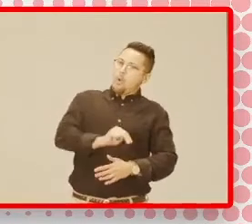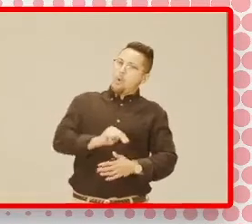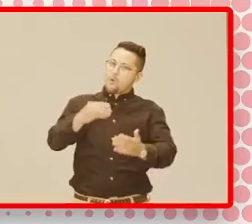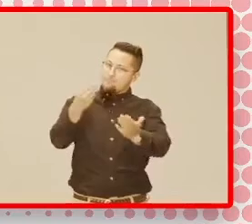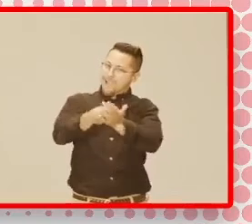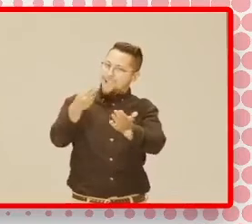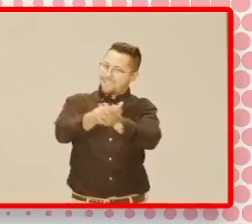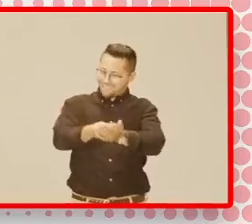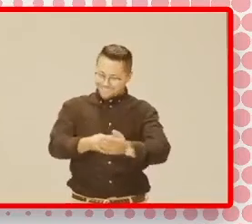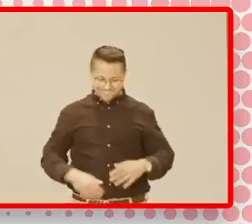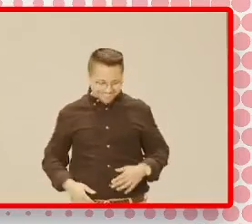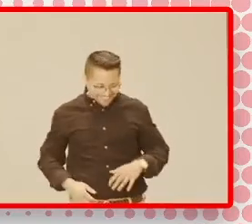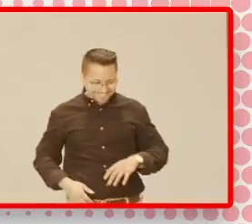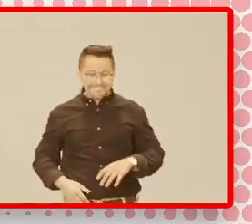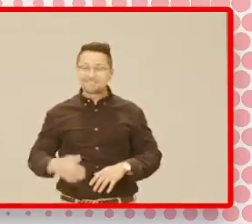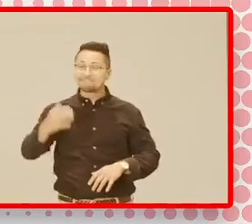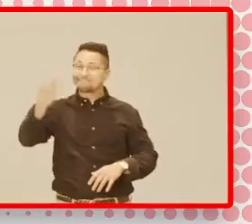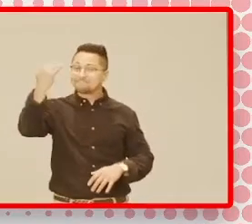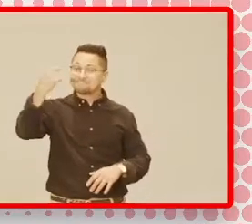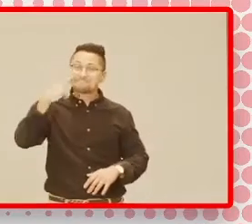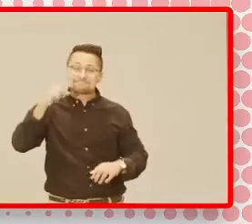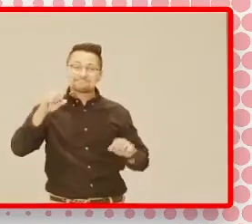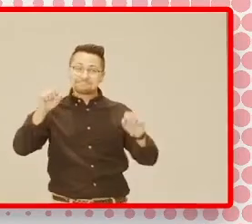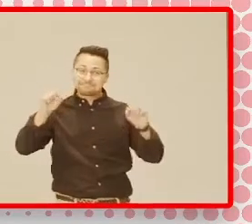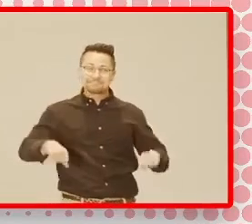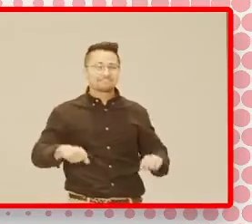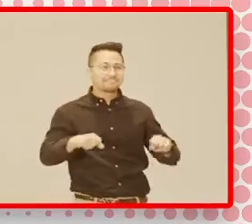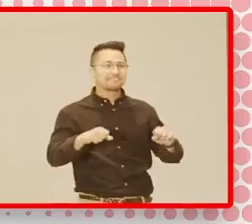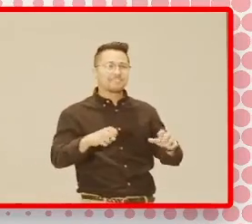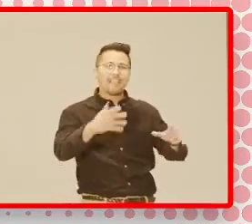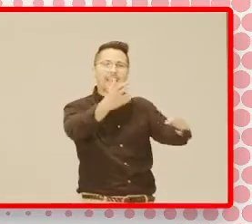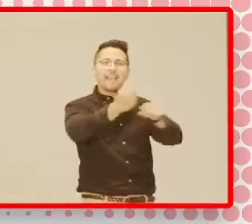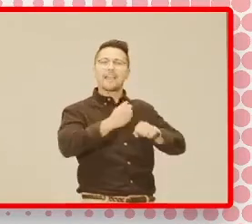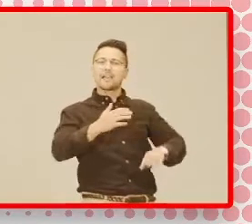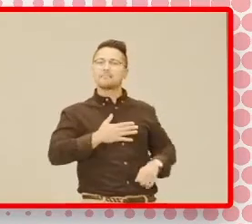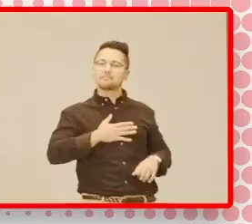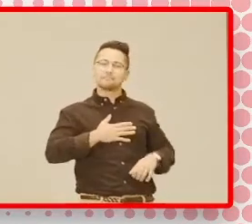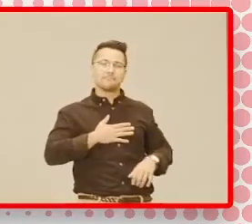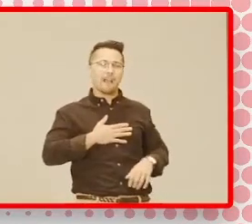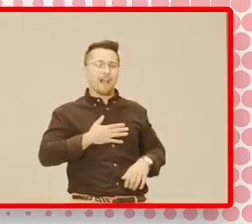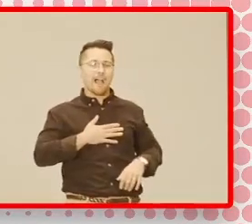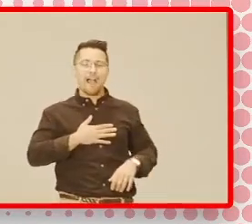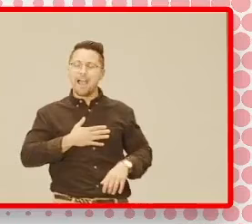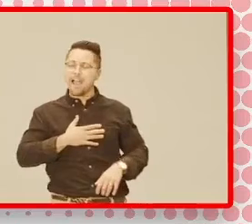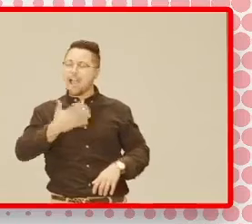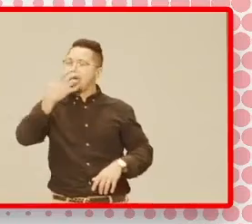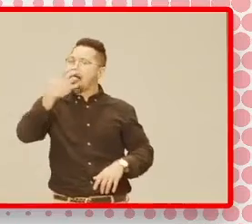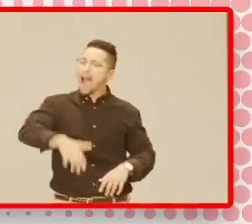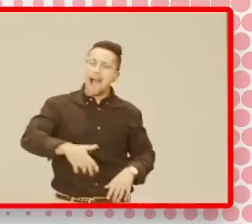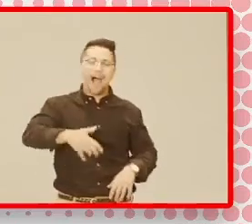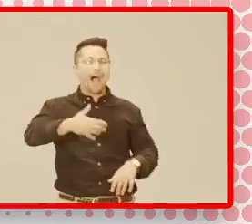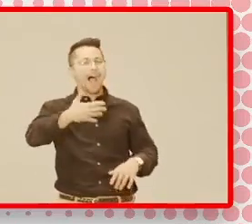so I can get my freaking high smoking wife.